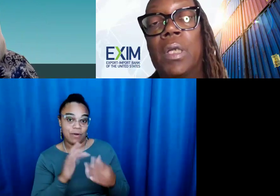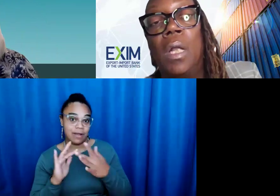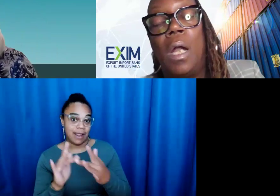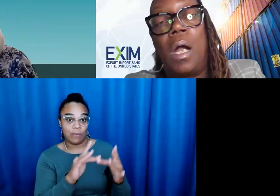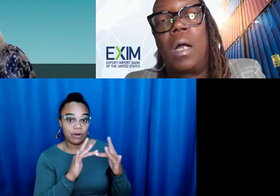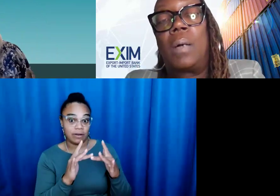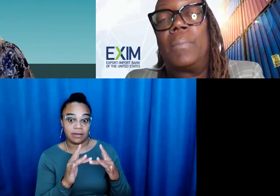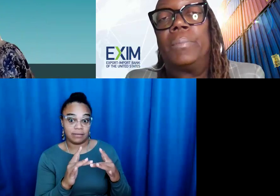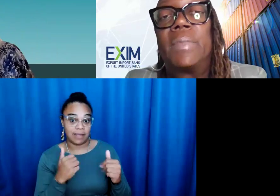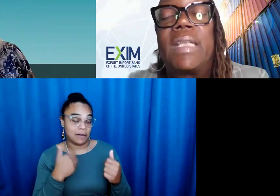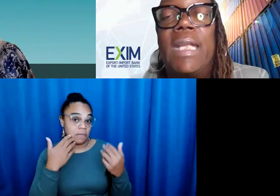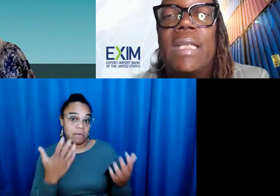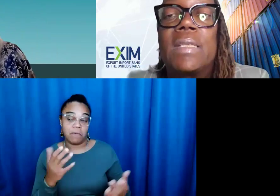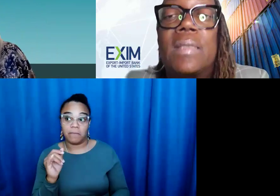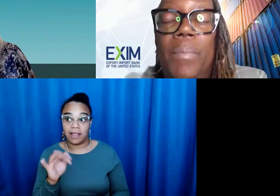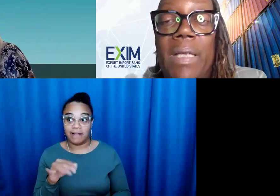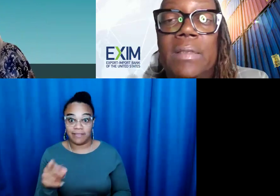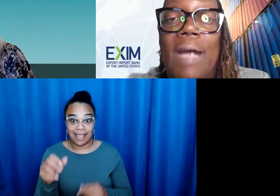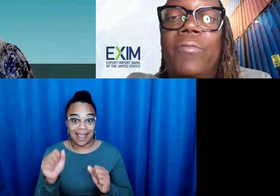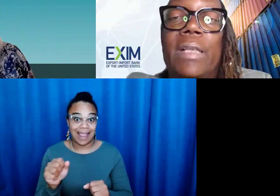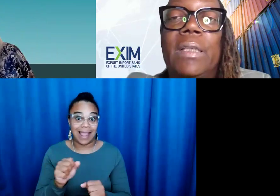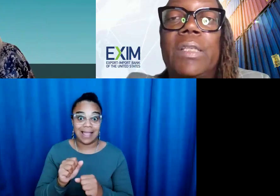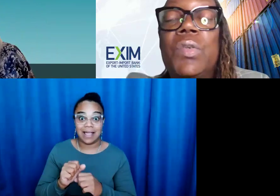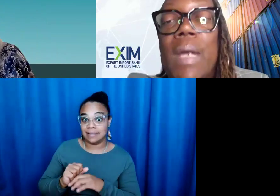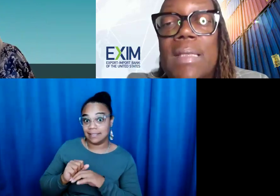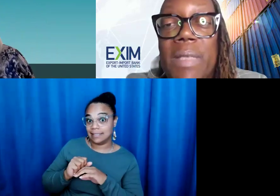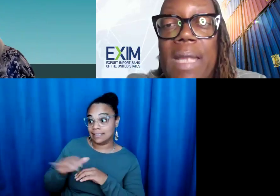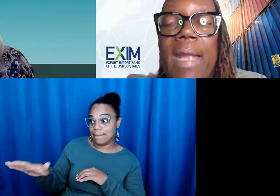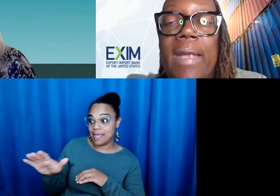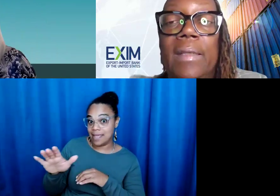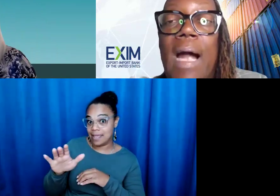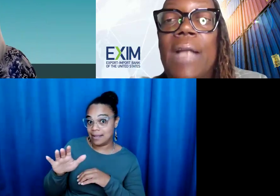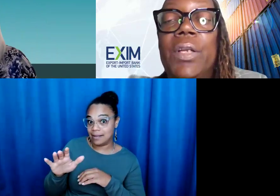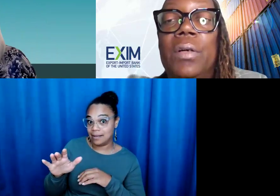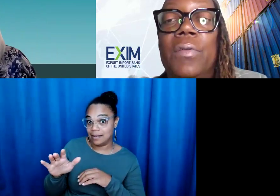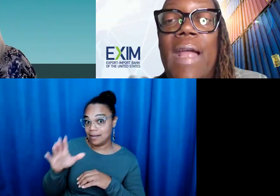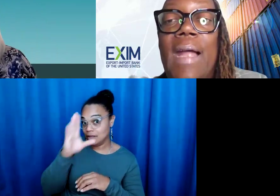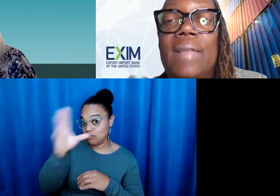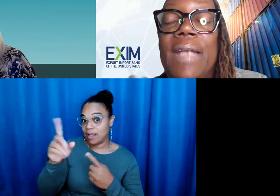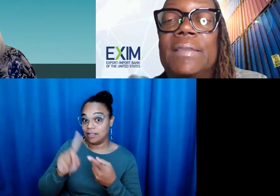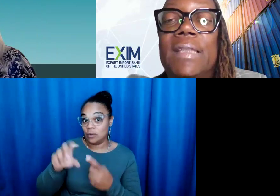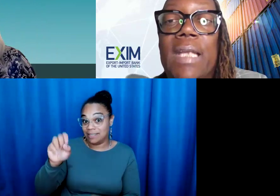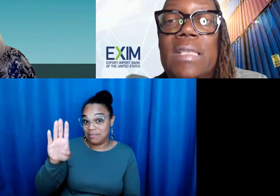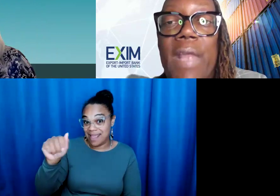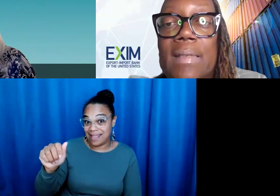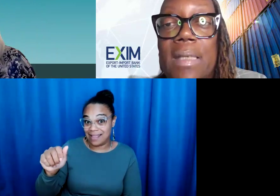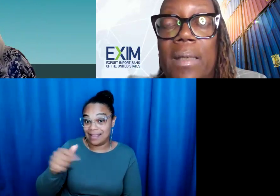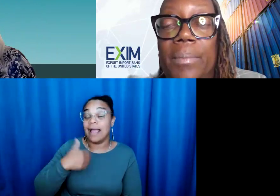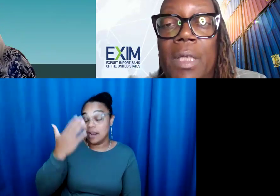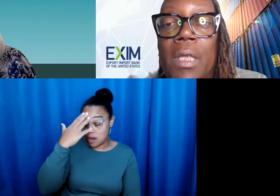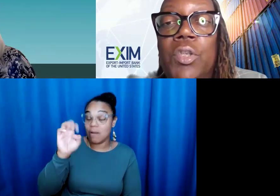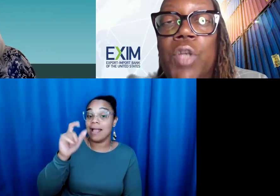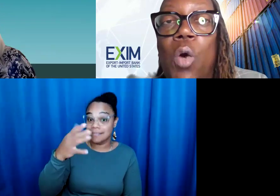network can submit directly to SBA. I know that that is the case with